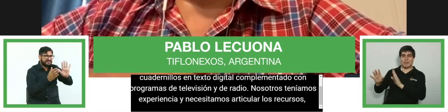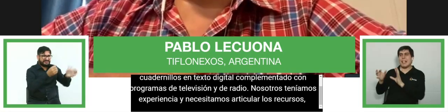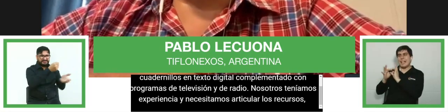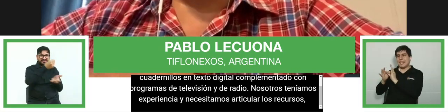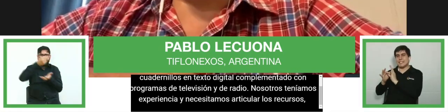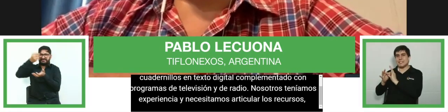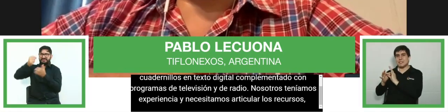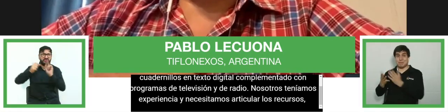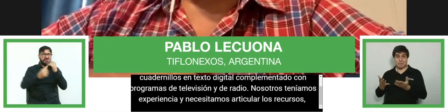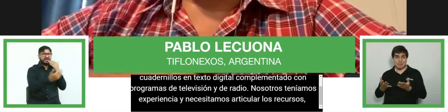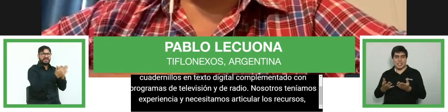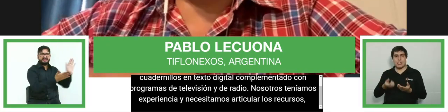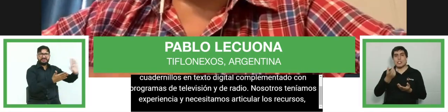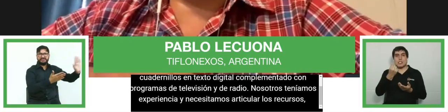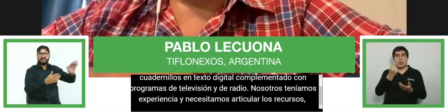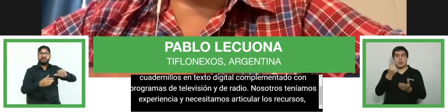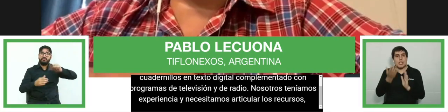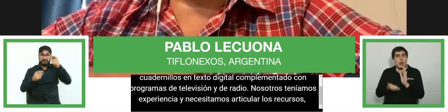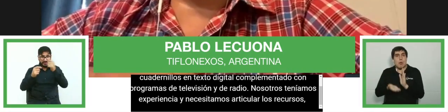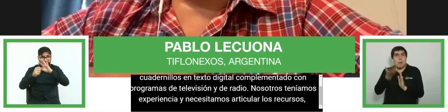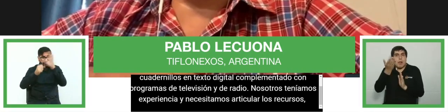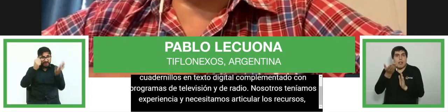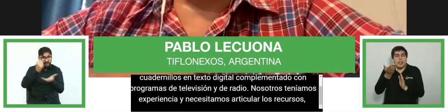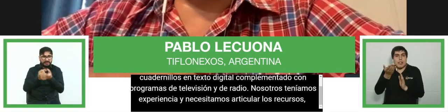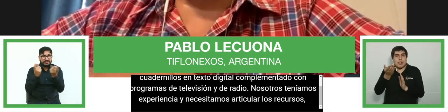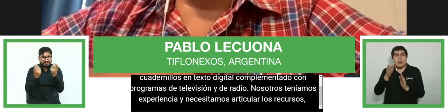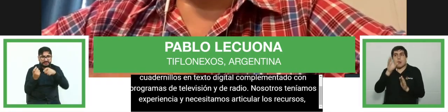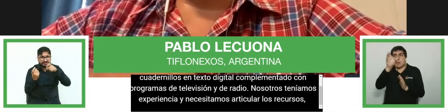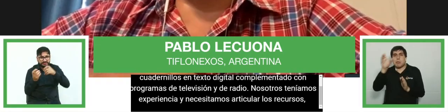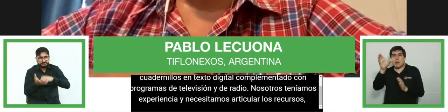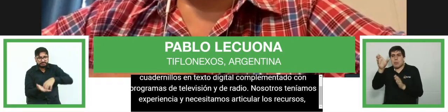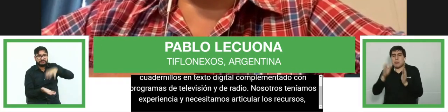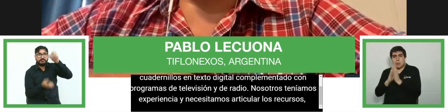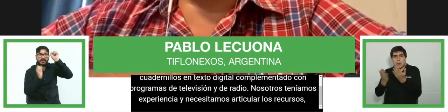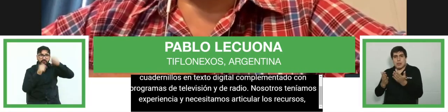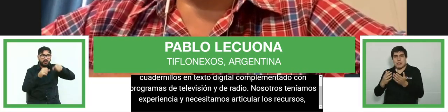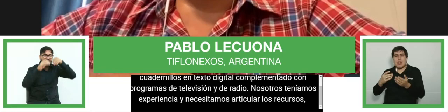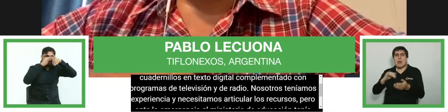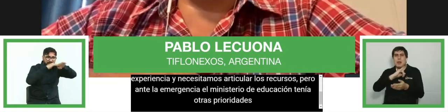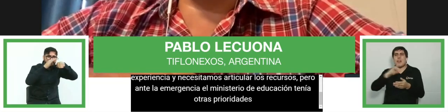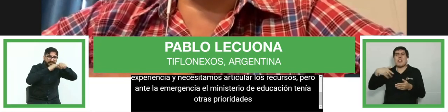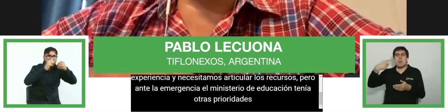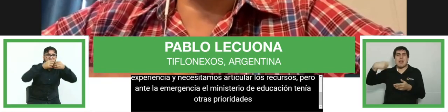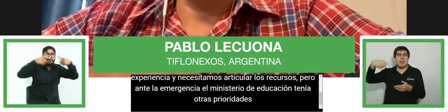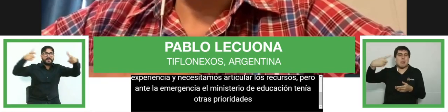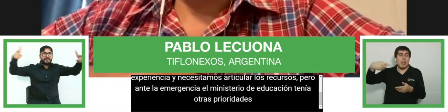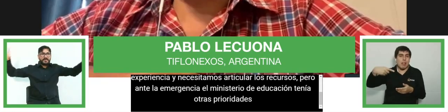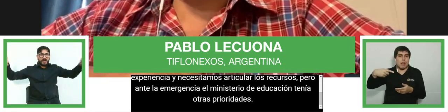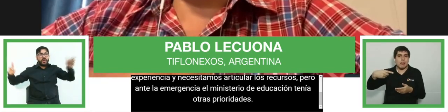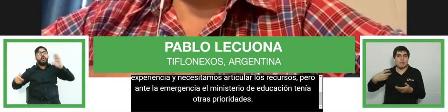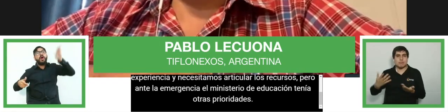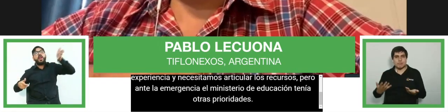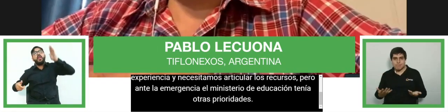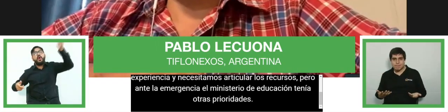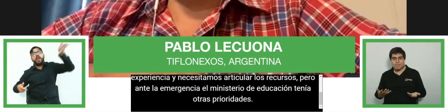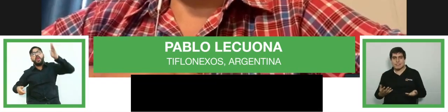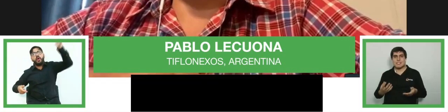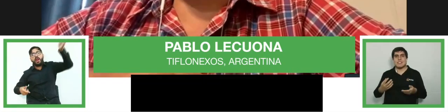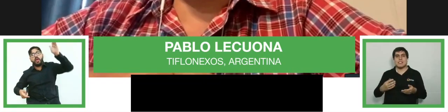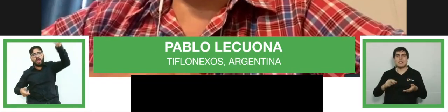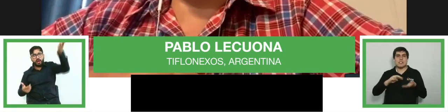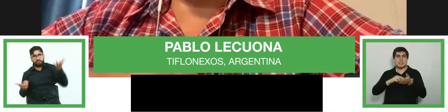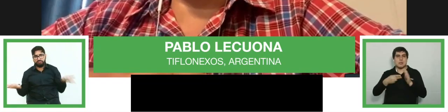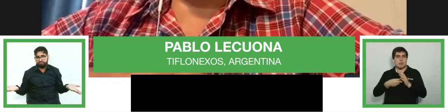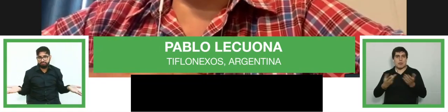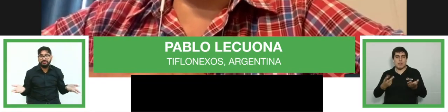that needs to be put for accessible things. Well, we solve that later. And that's what Pamela said. How much does it cost